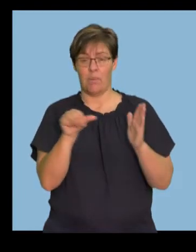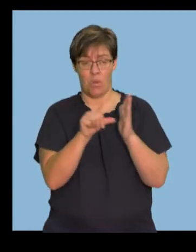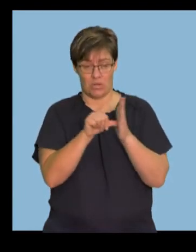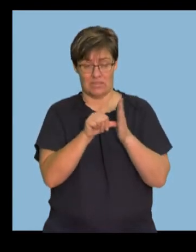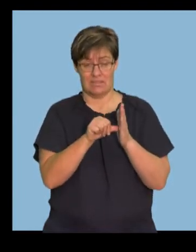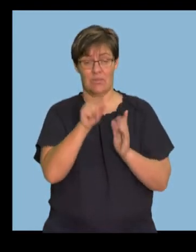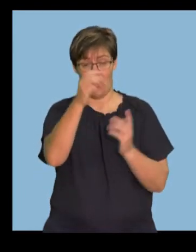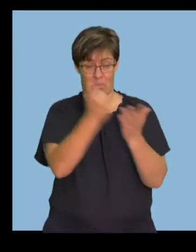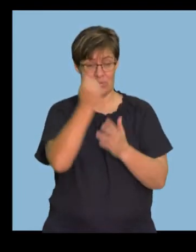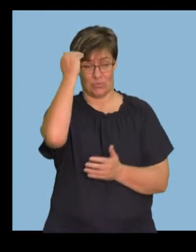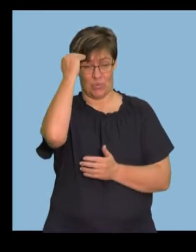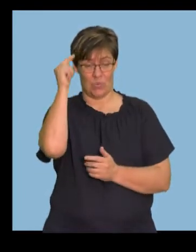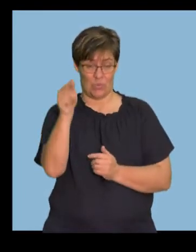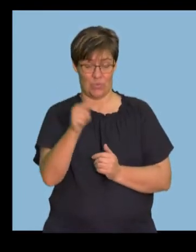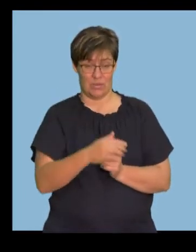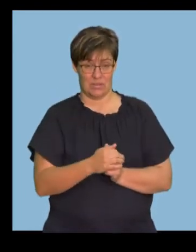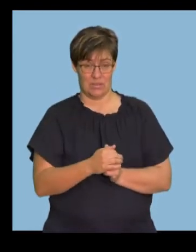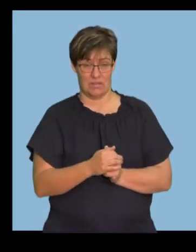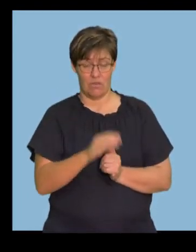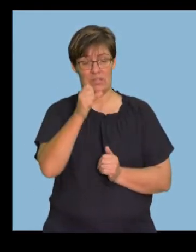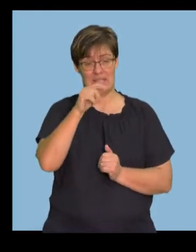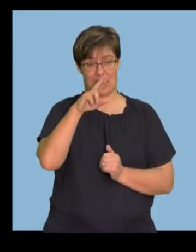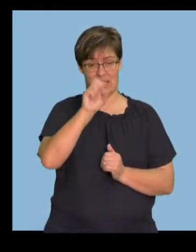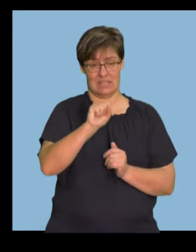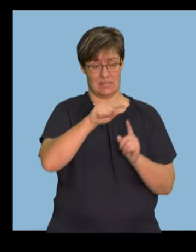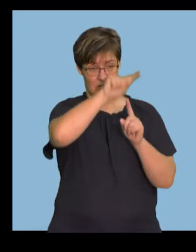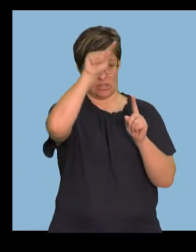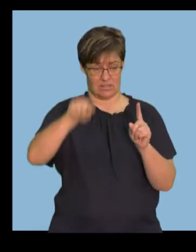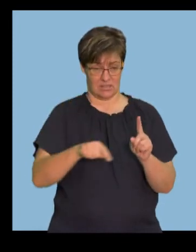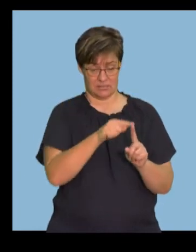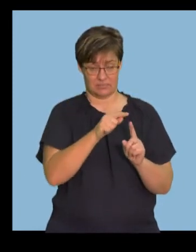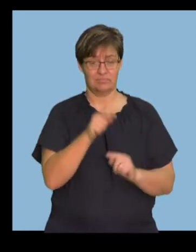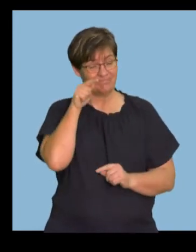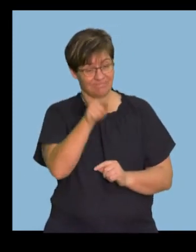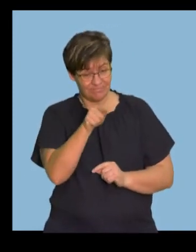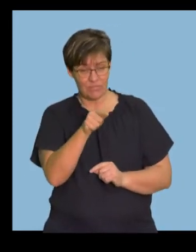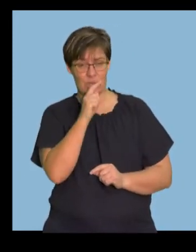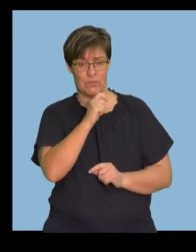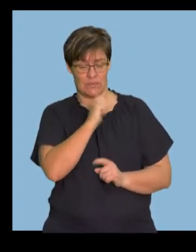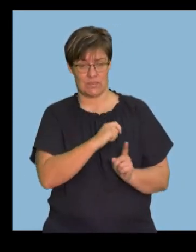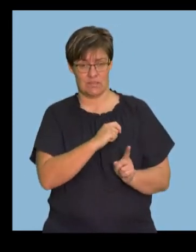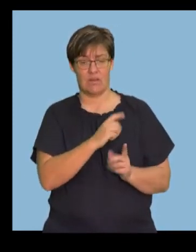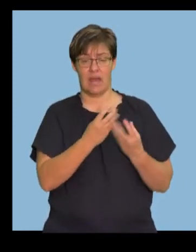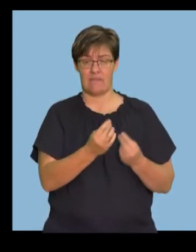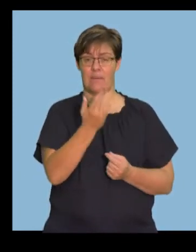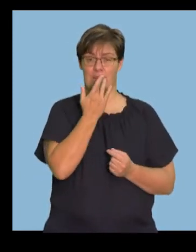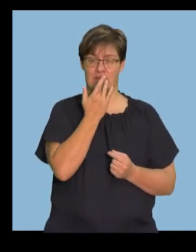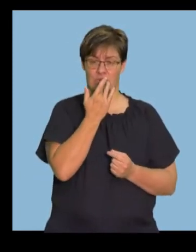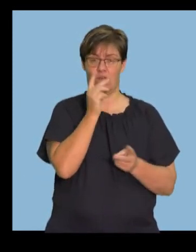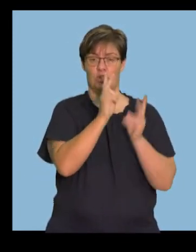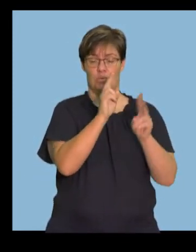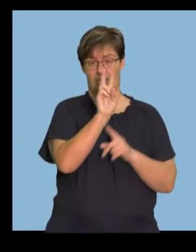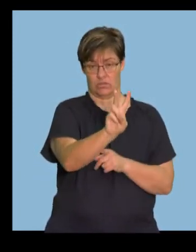These are very important facts regarding a series circuit. So in this circuit that we'll use, we'll